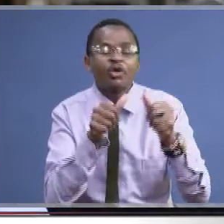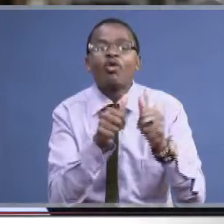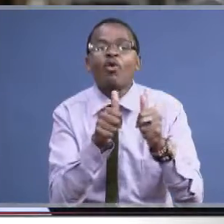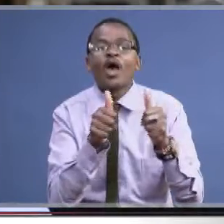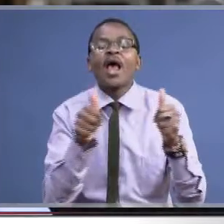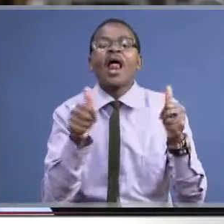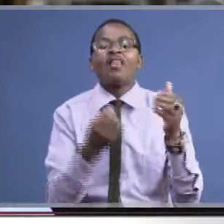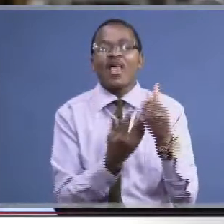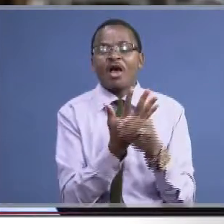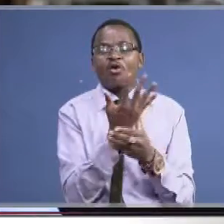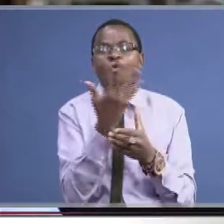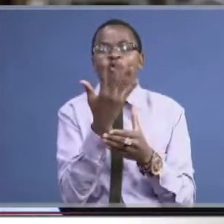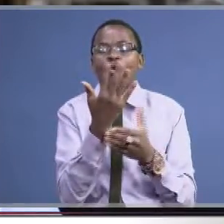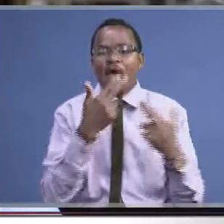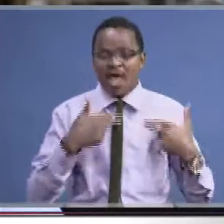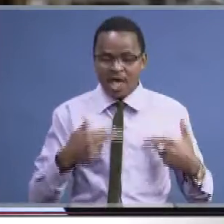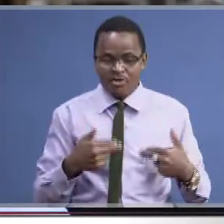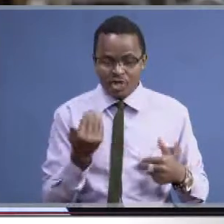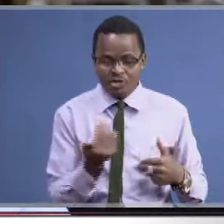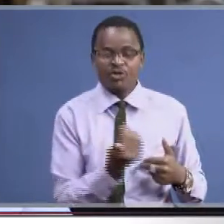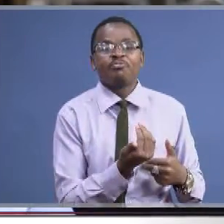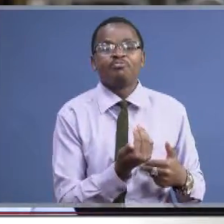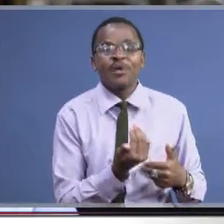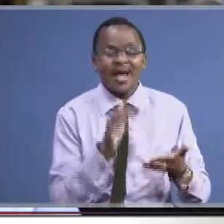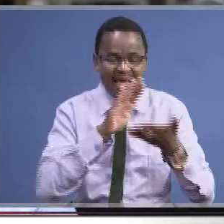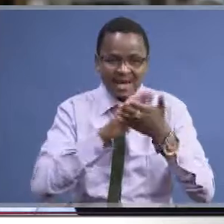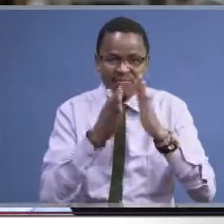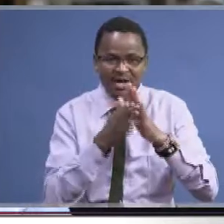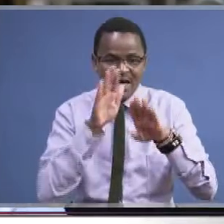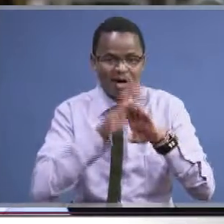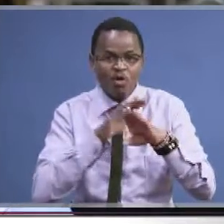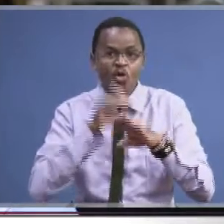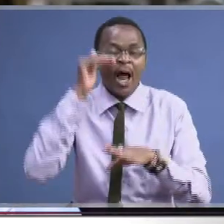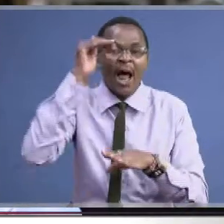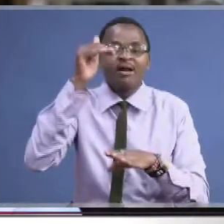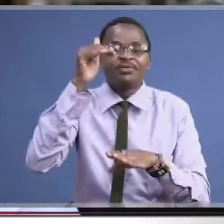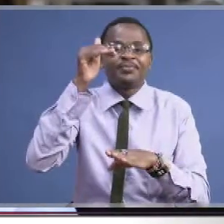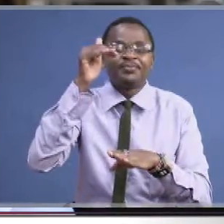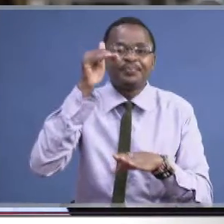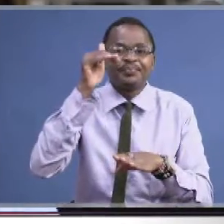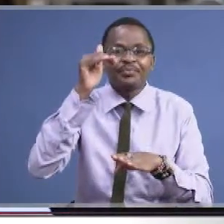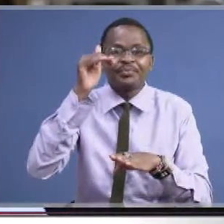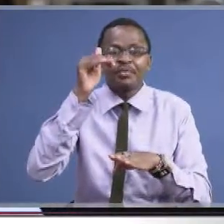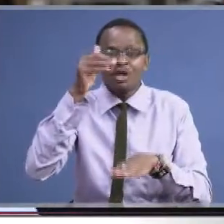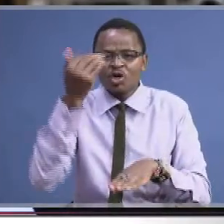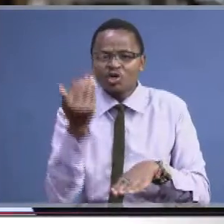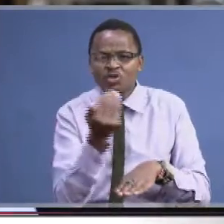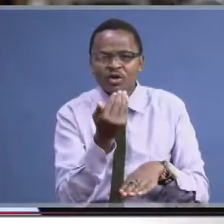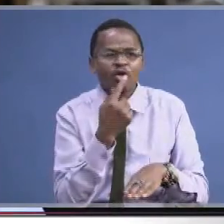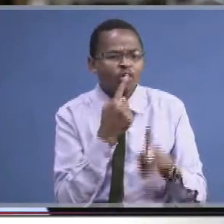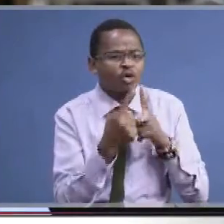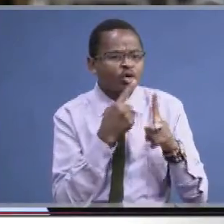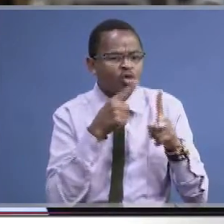that they grow as healthy children and become good adults. So since children can't talk for